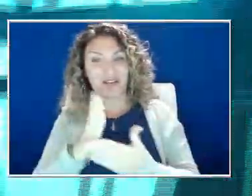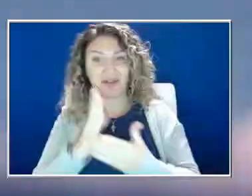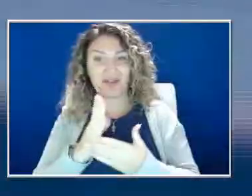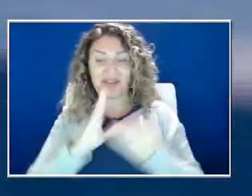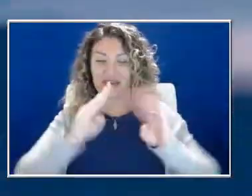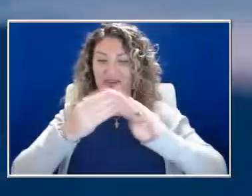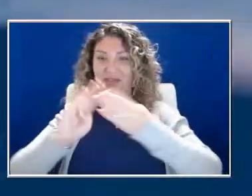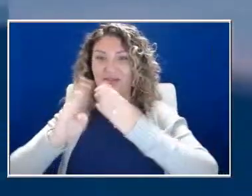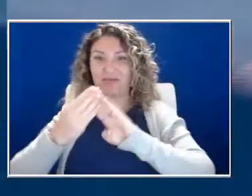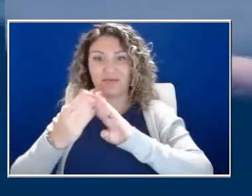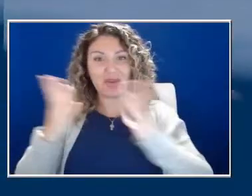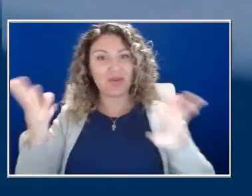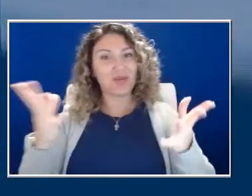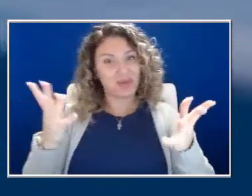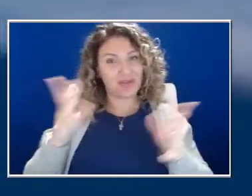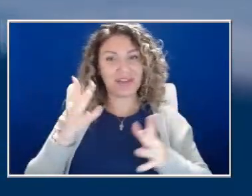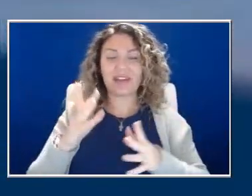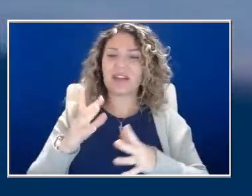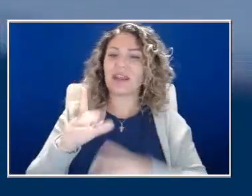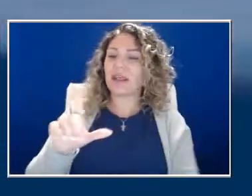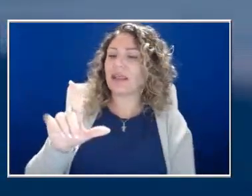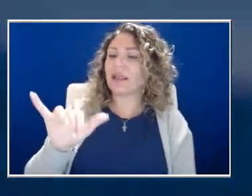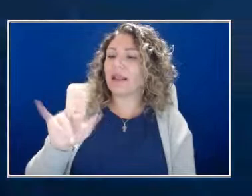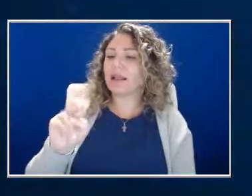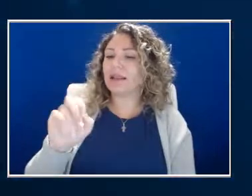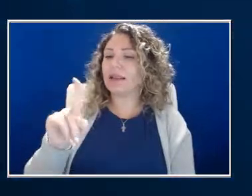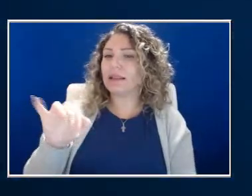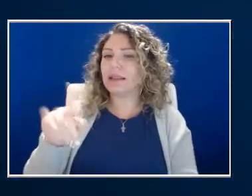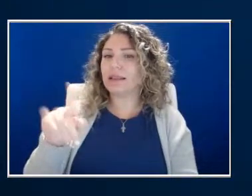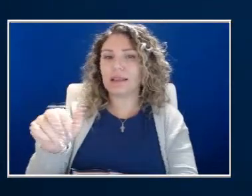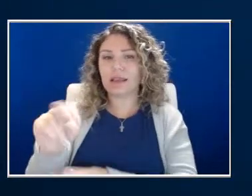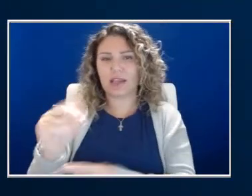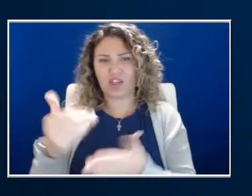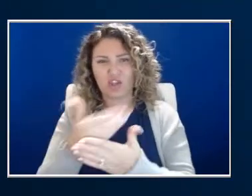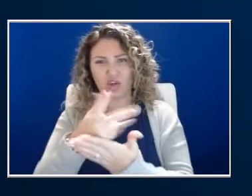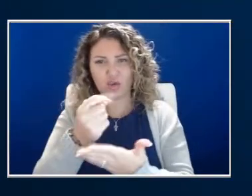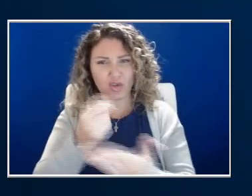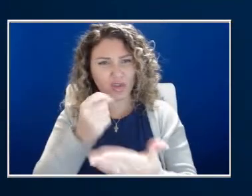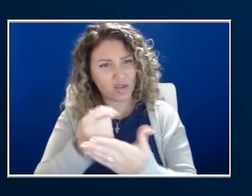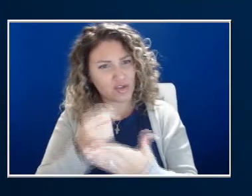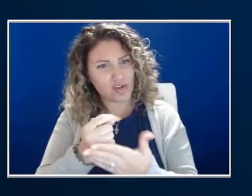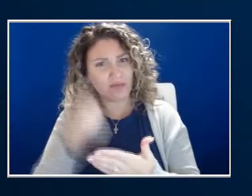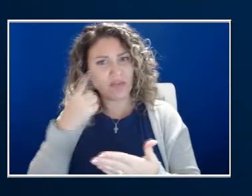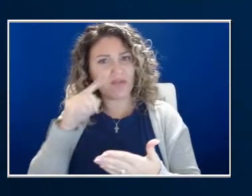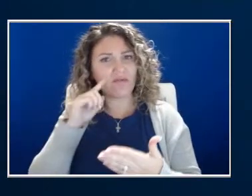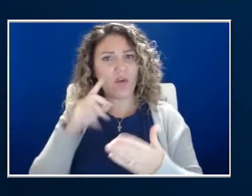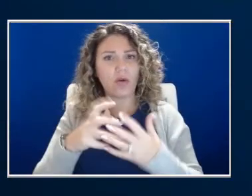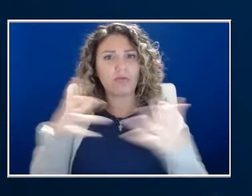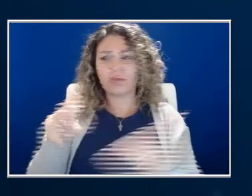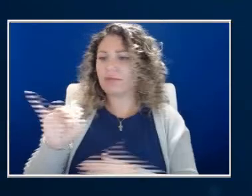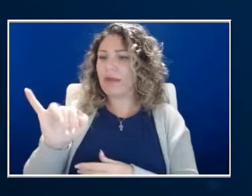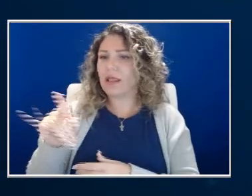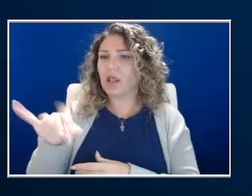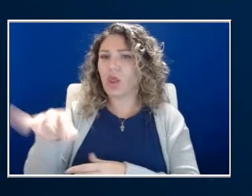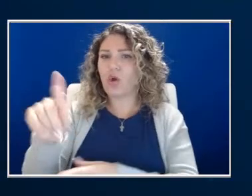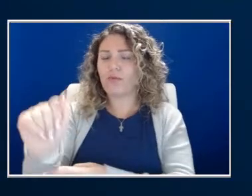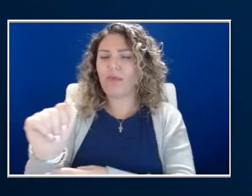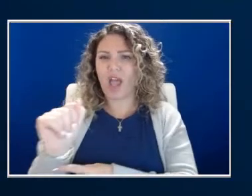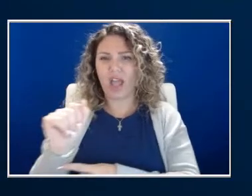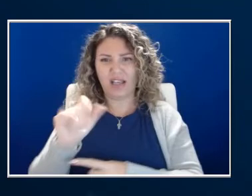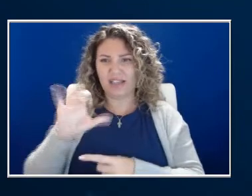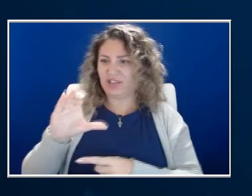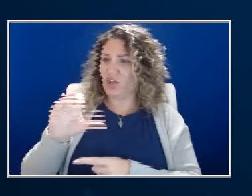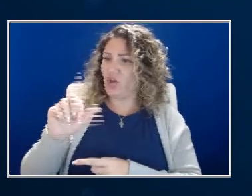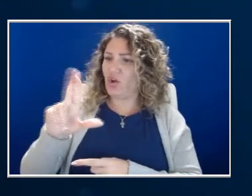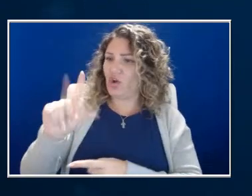always, Yen Liang wants to know, is the new treatment for multiple myeloma affordable, Dr. Abdallah? Carvecti, how is it paid for? Well, I